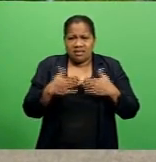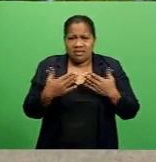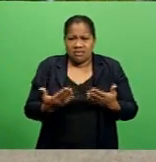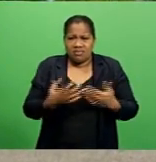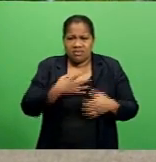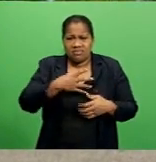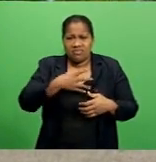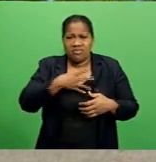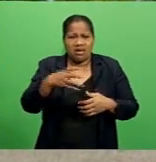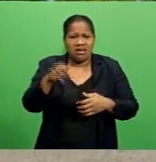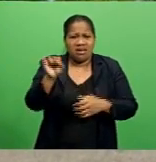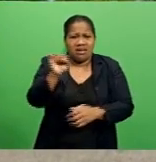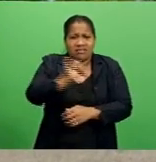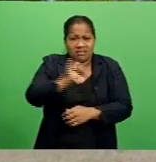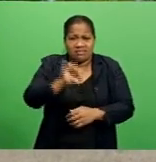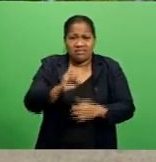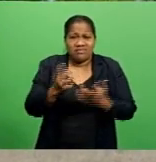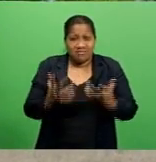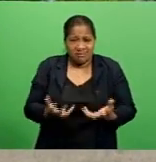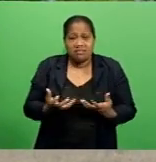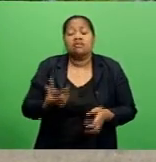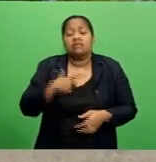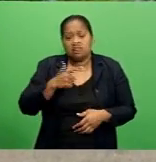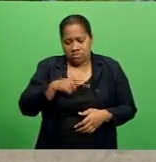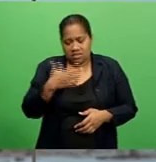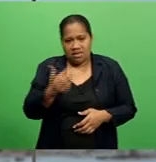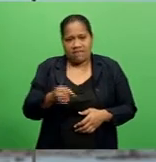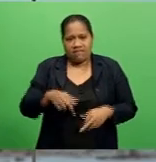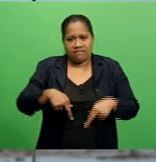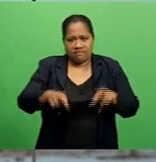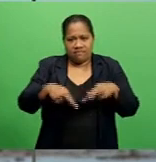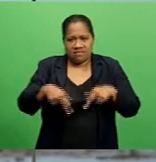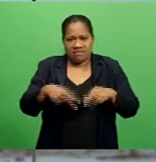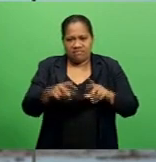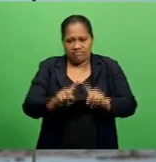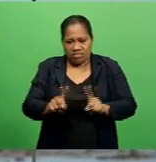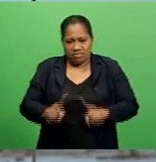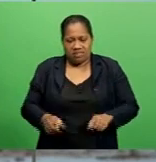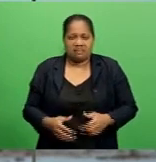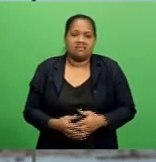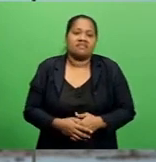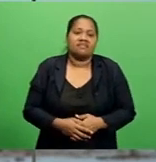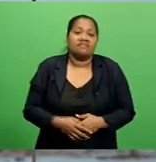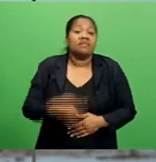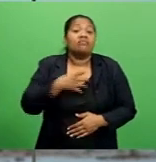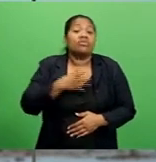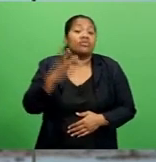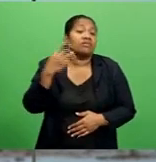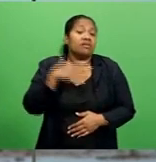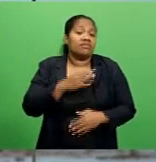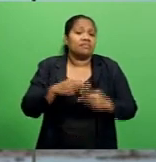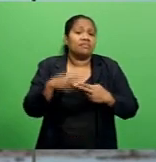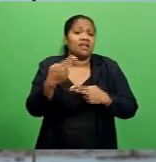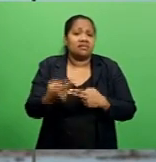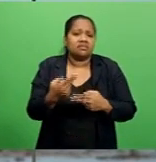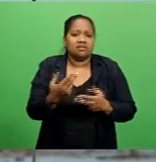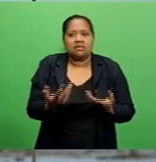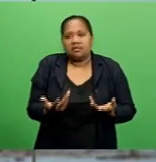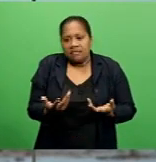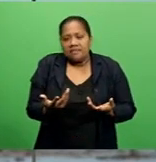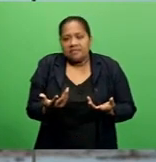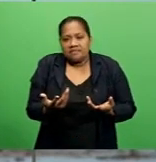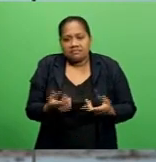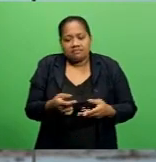causes of potholes. Dipesh Kumar, FBC News. More than 300 plants believed to be marijuana